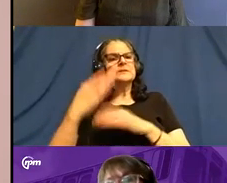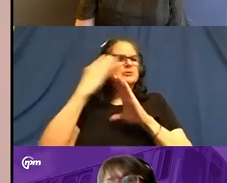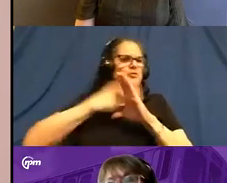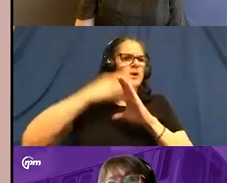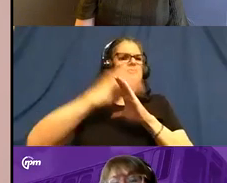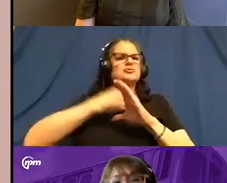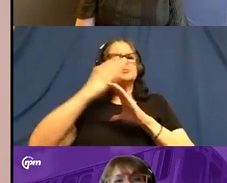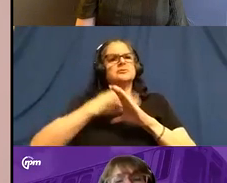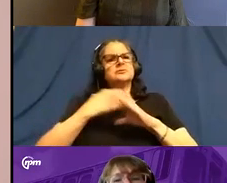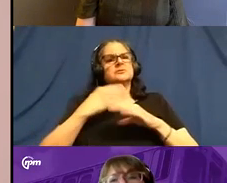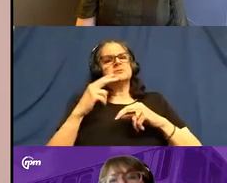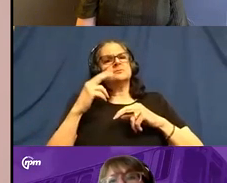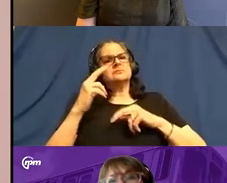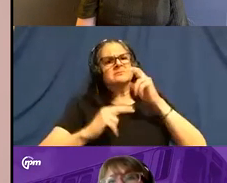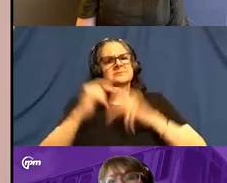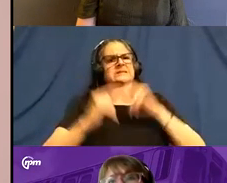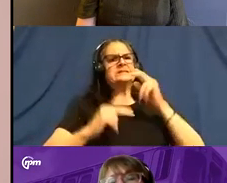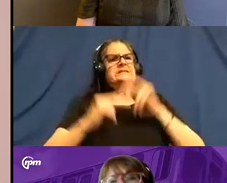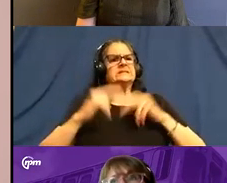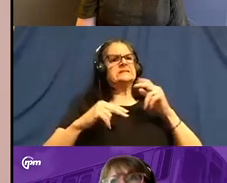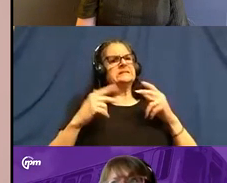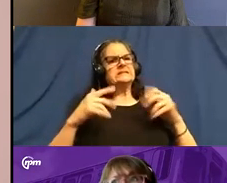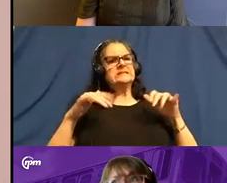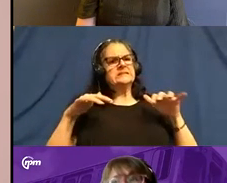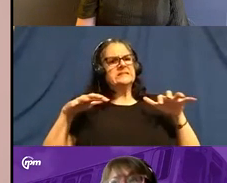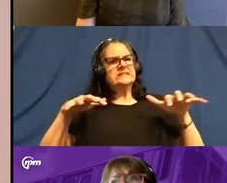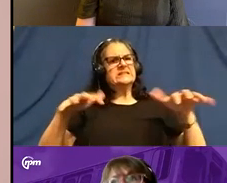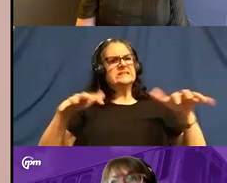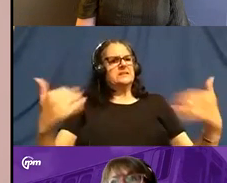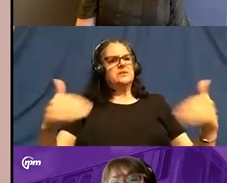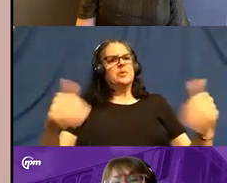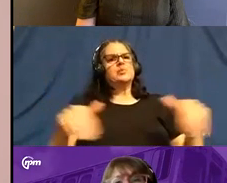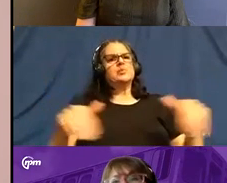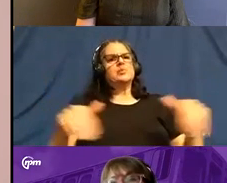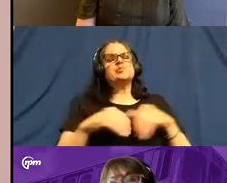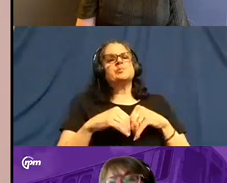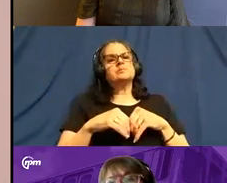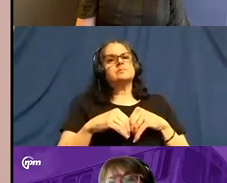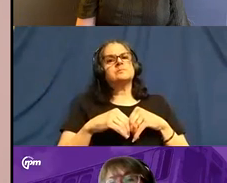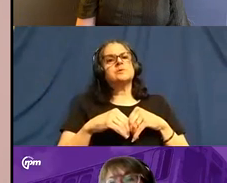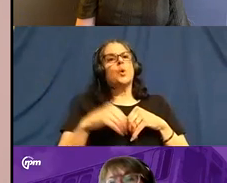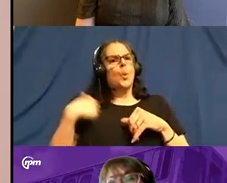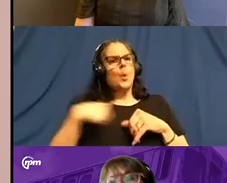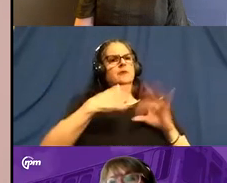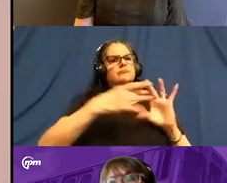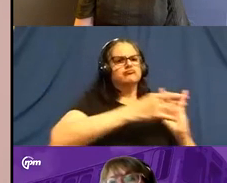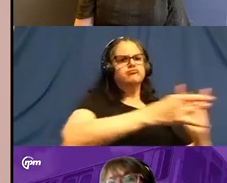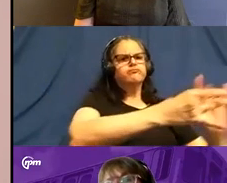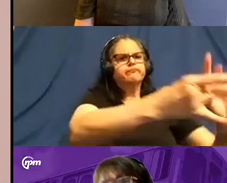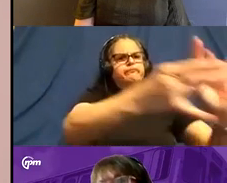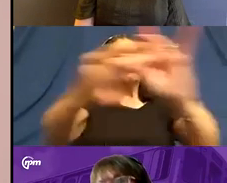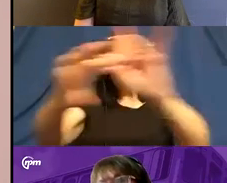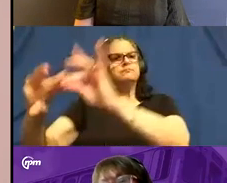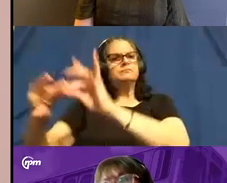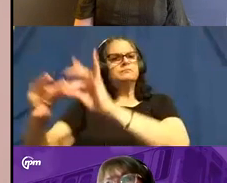their businesses, etc. So this has been a big collaborative effort, I'd say the last several years, with the